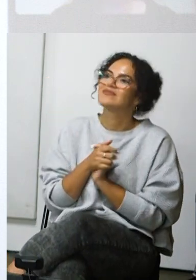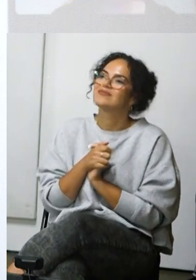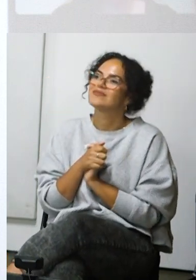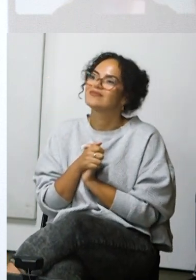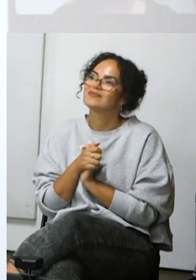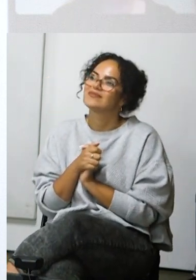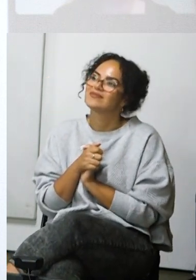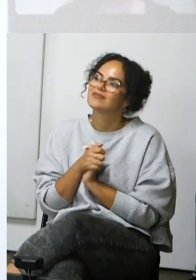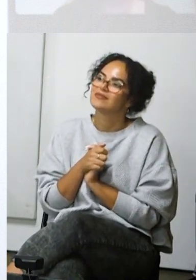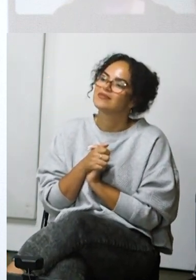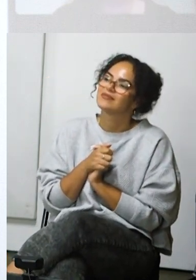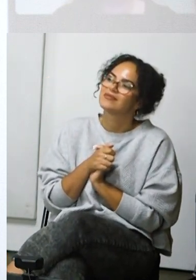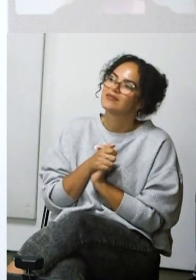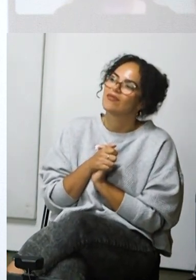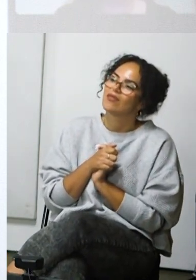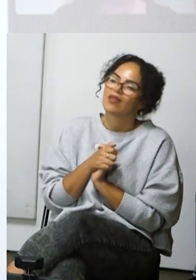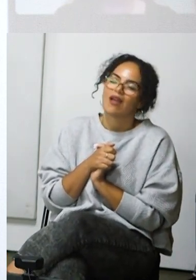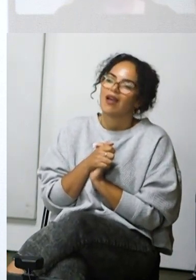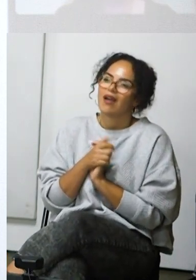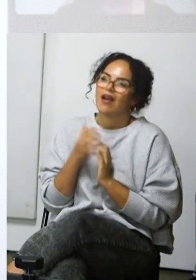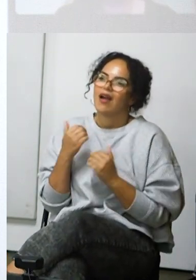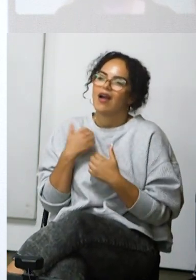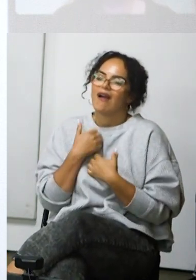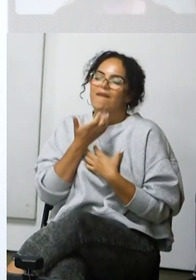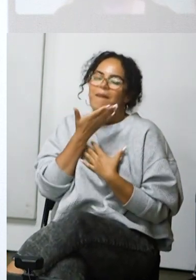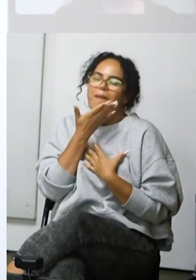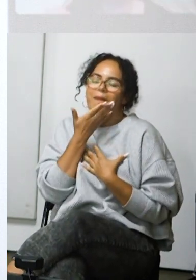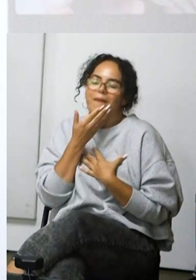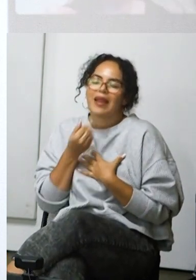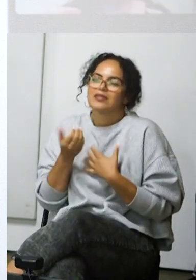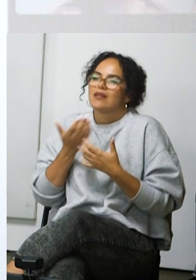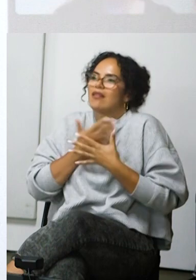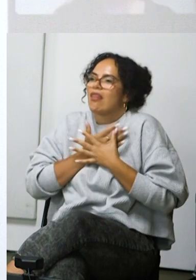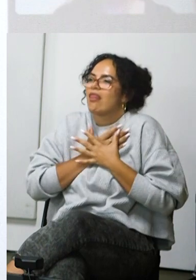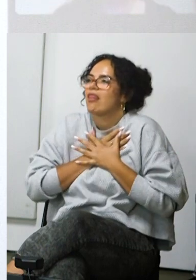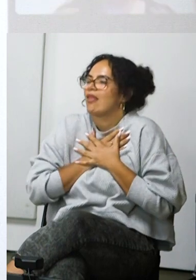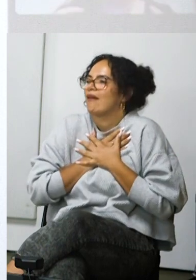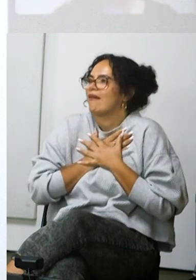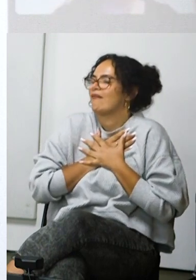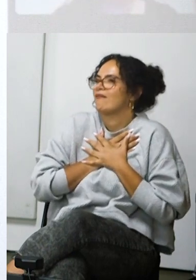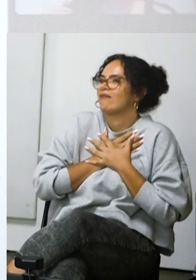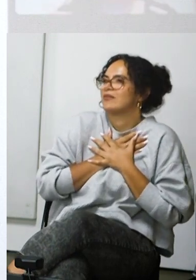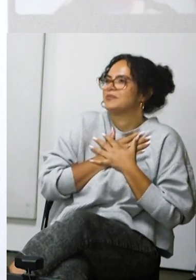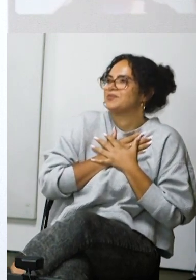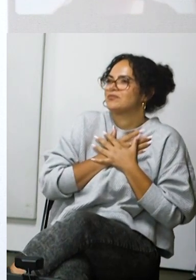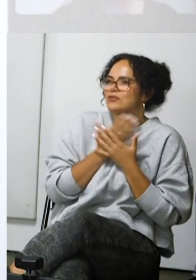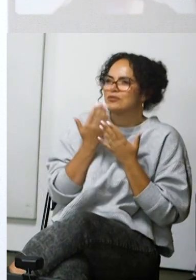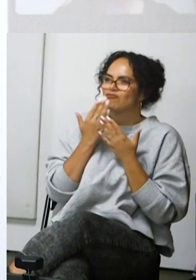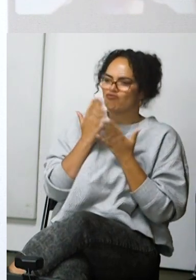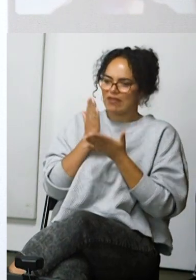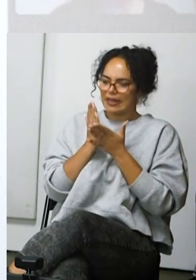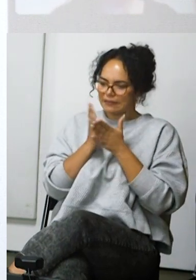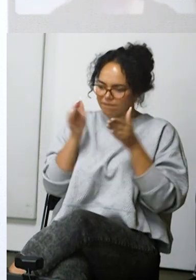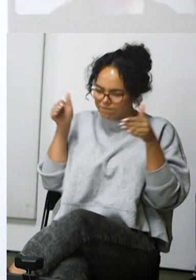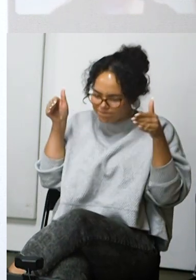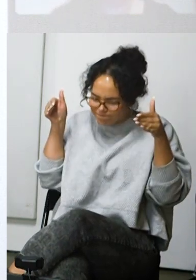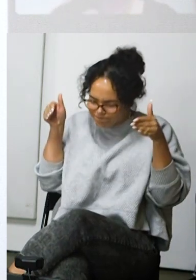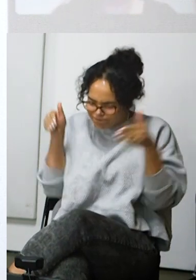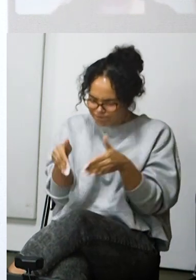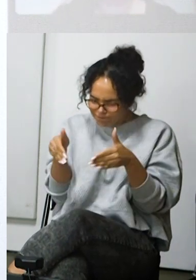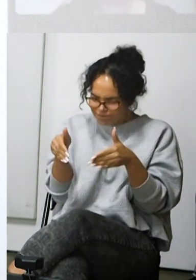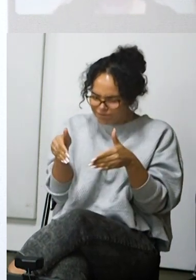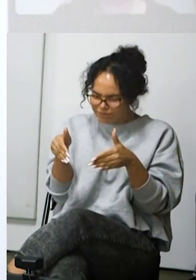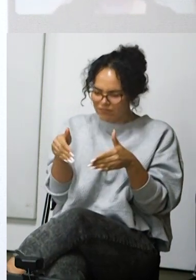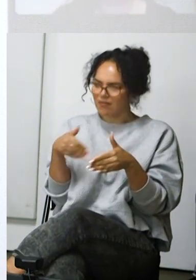for me, this is a source of real pleasure and flow, that kind of state of deep focus. And I